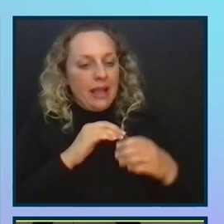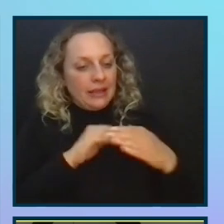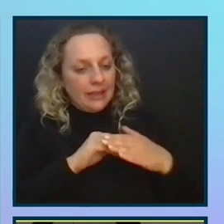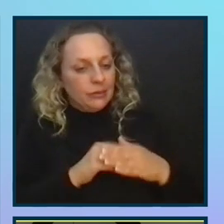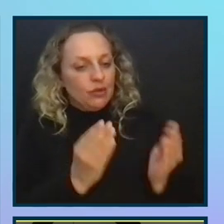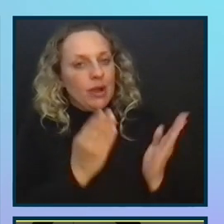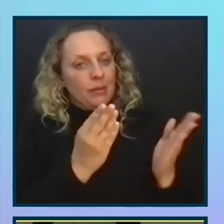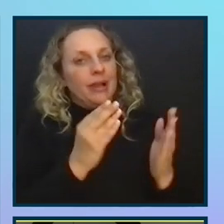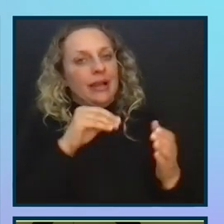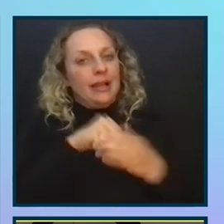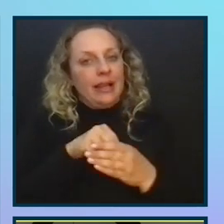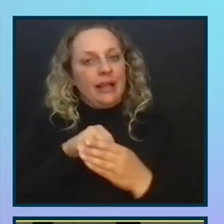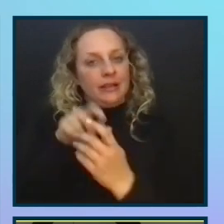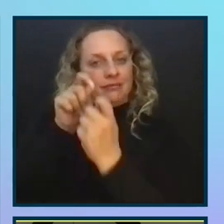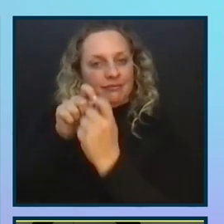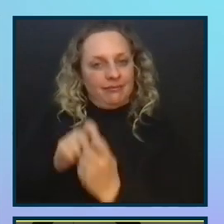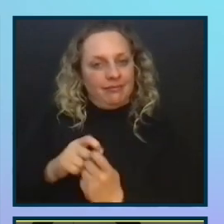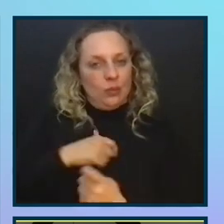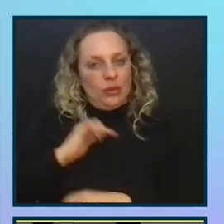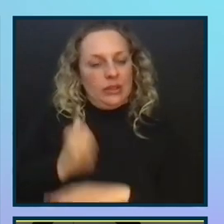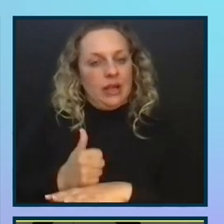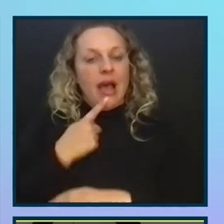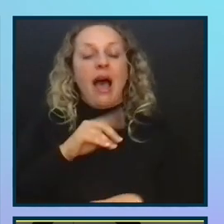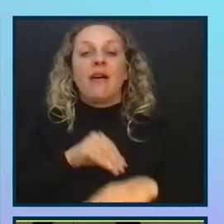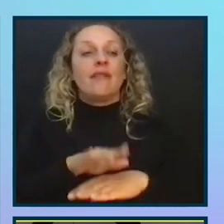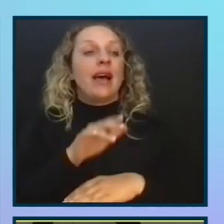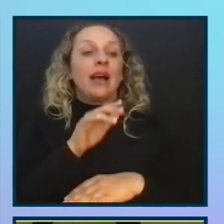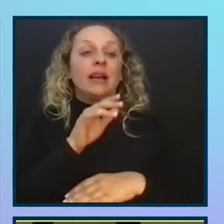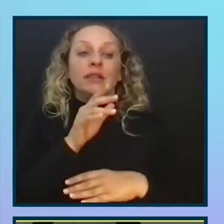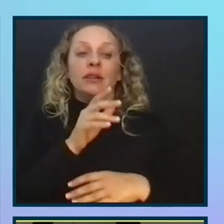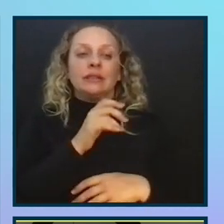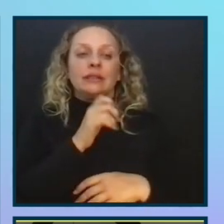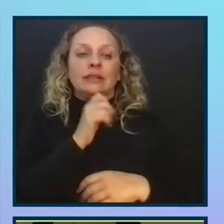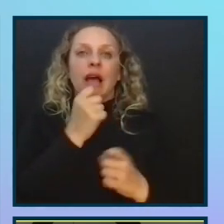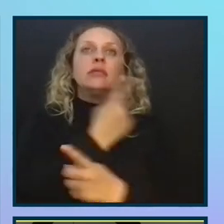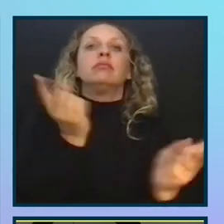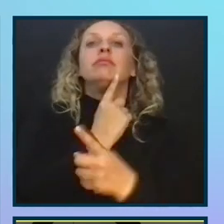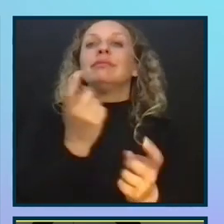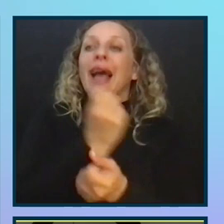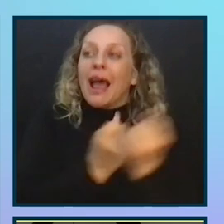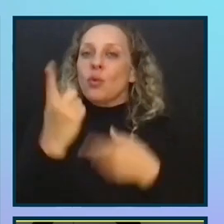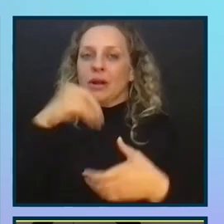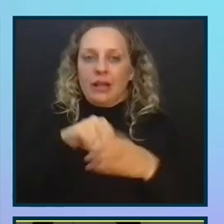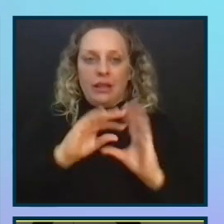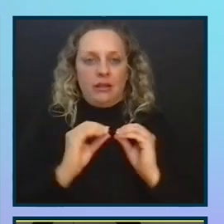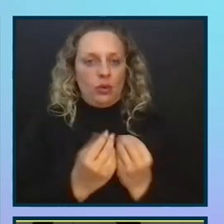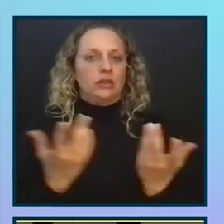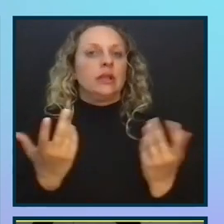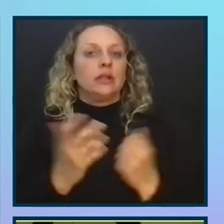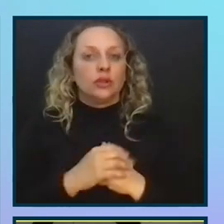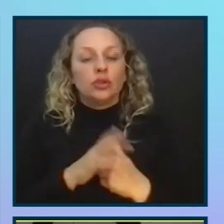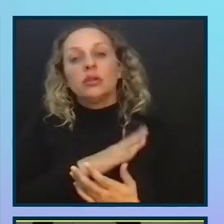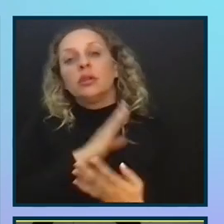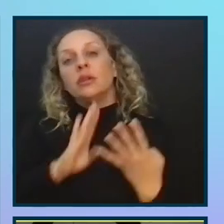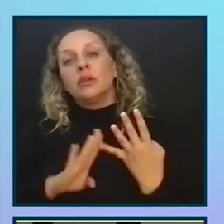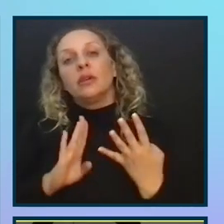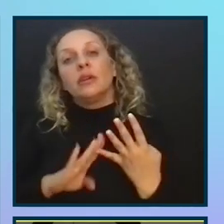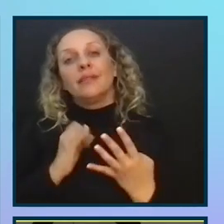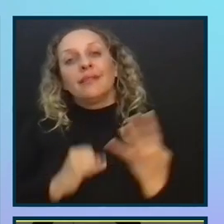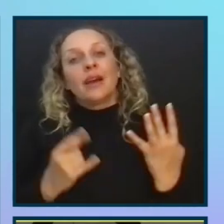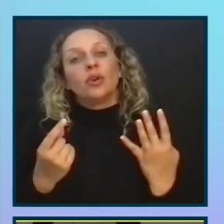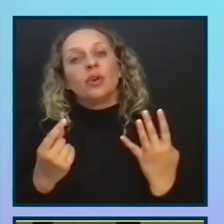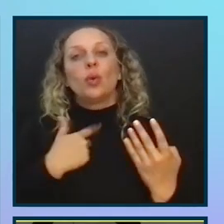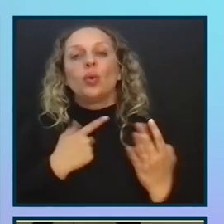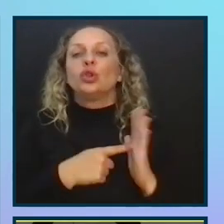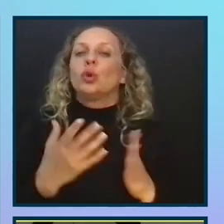recommendations into components and the effects of not sharing that proudly across the organization. And then in our final topic, we'll